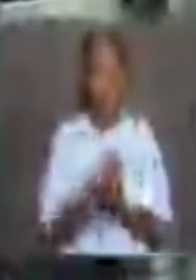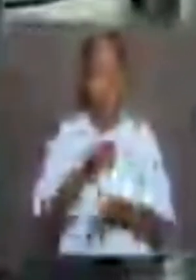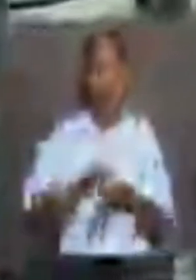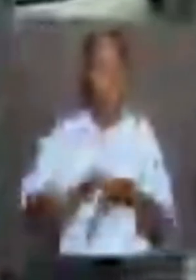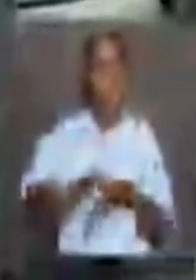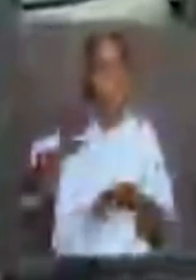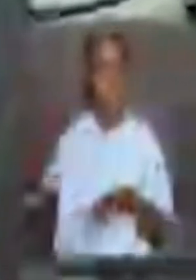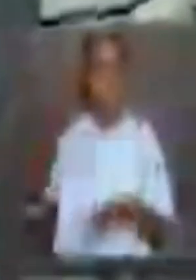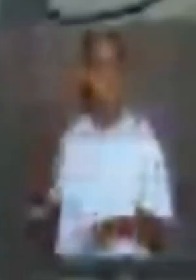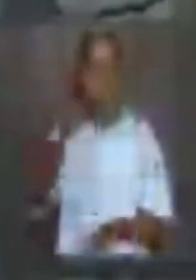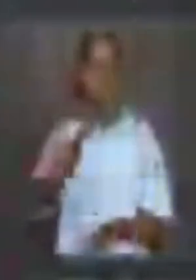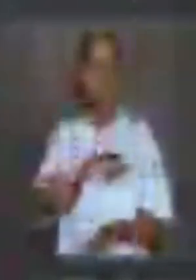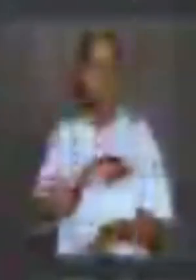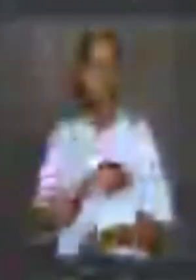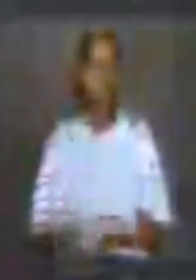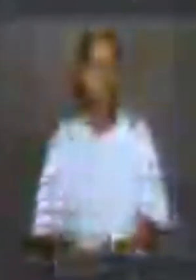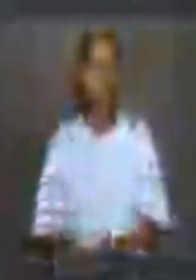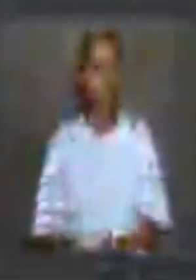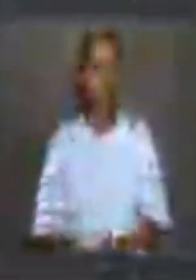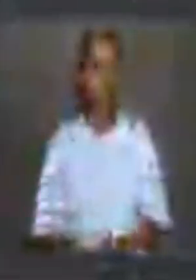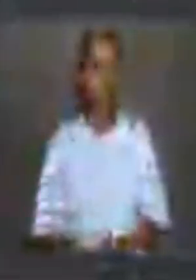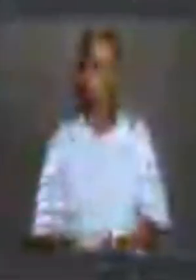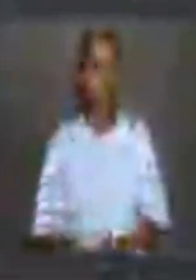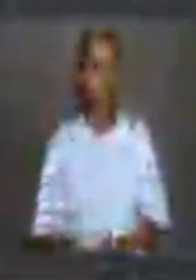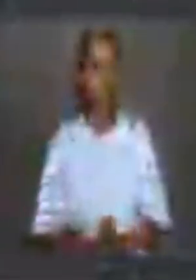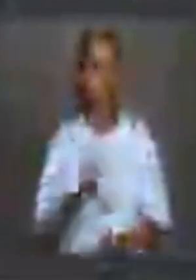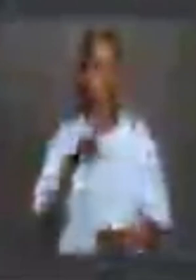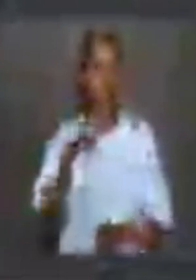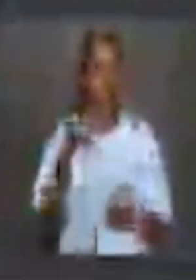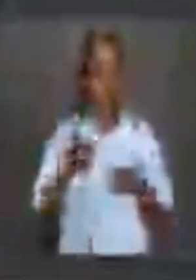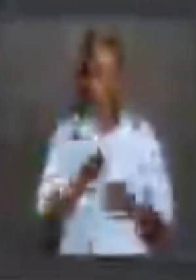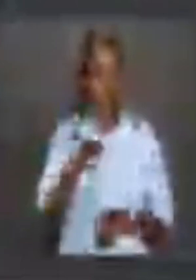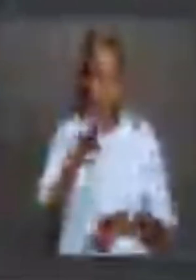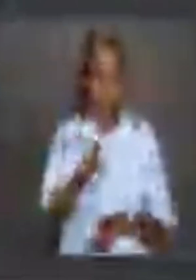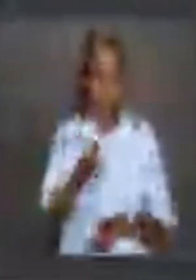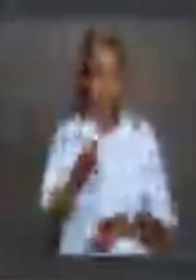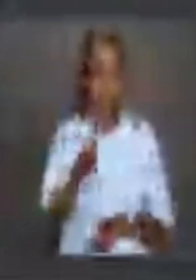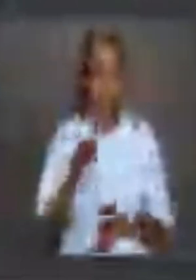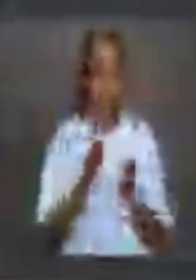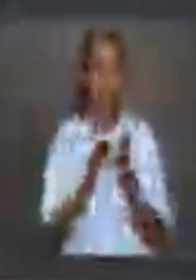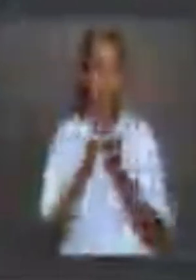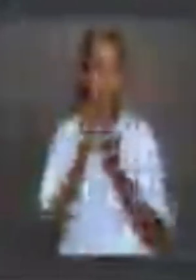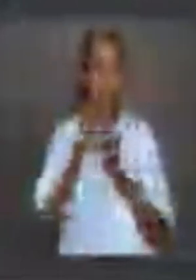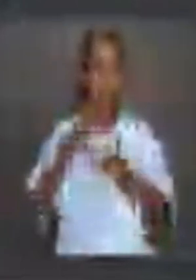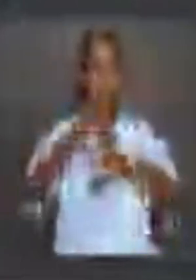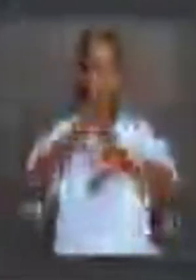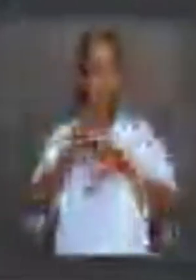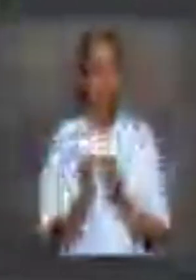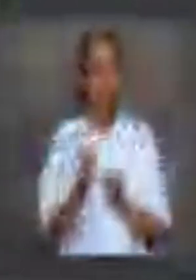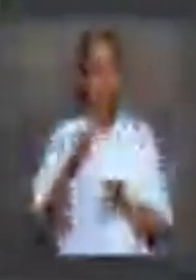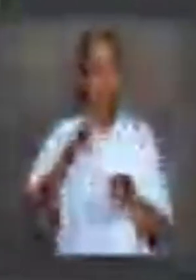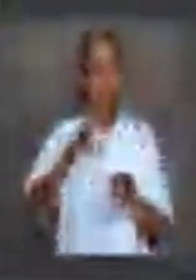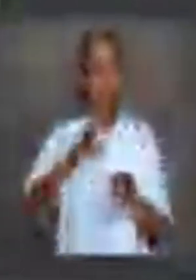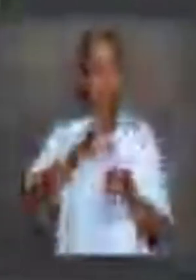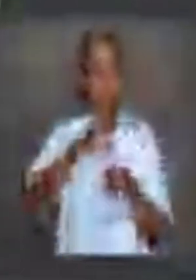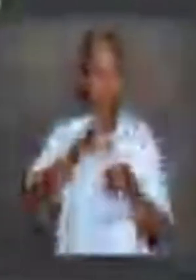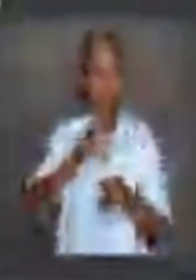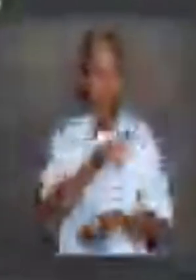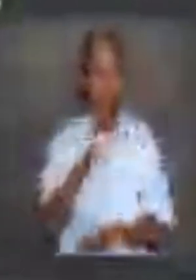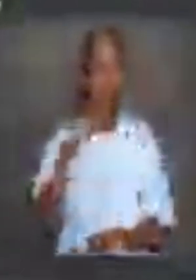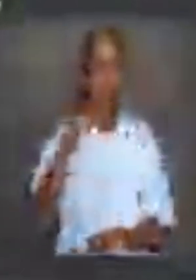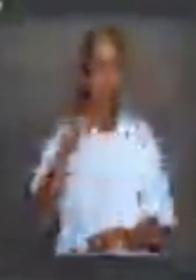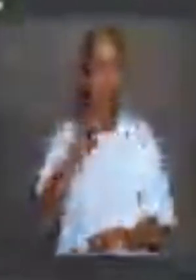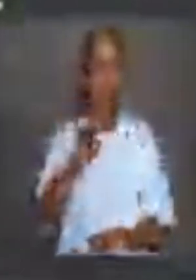maximize profits? Let X be the number of boxes of tea and